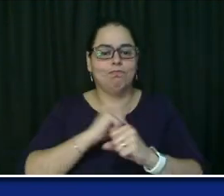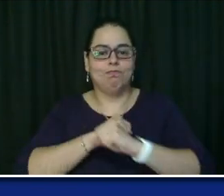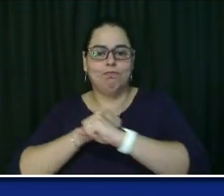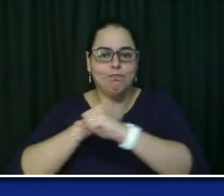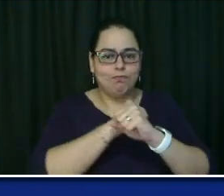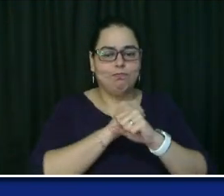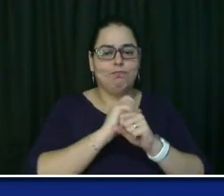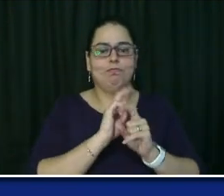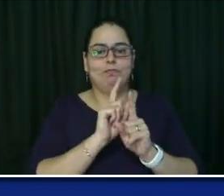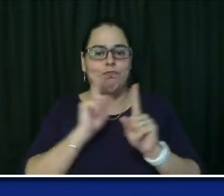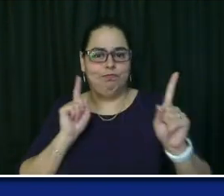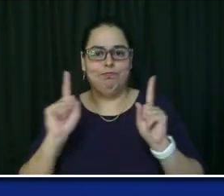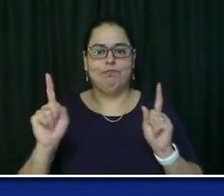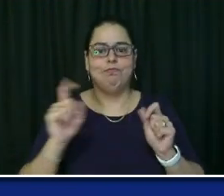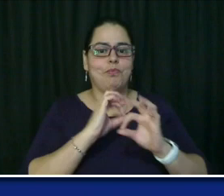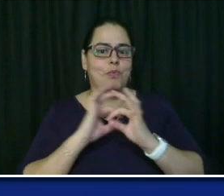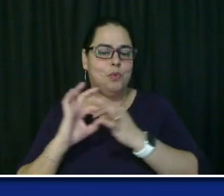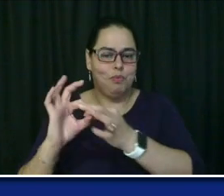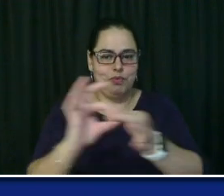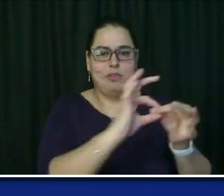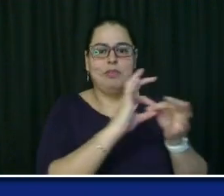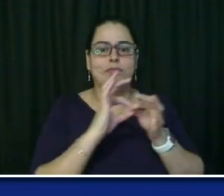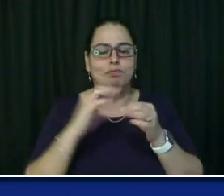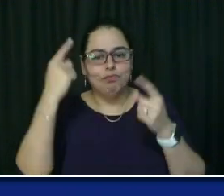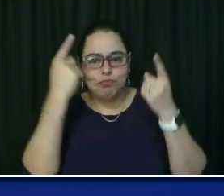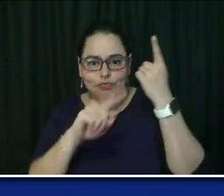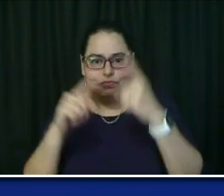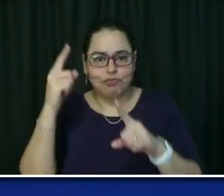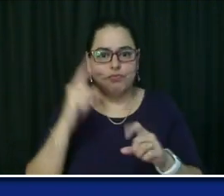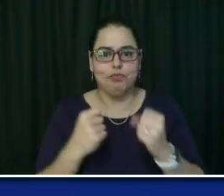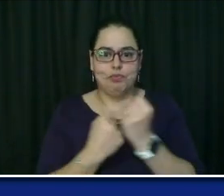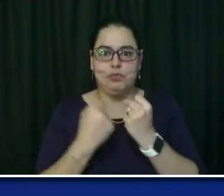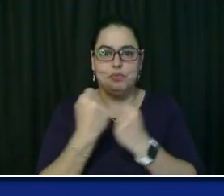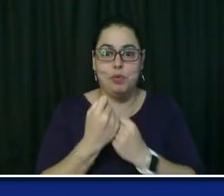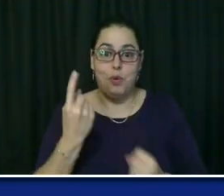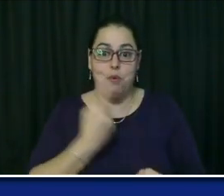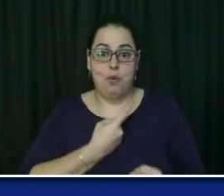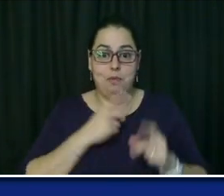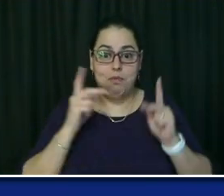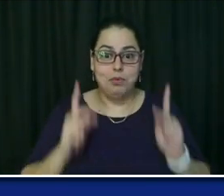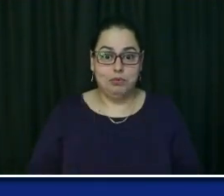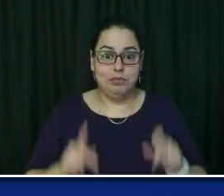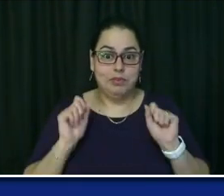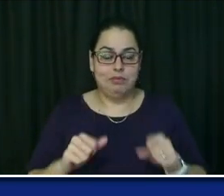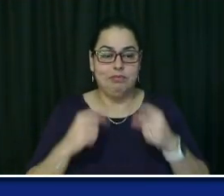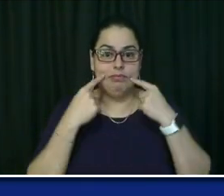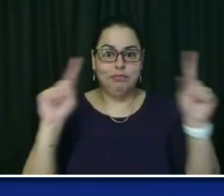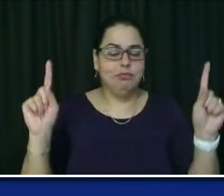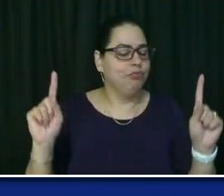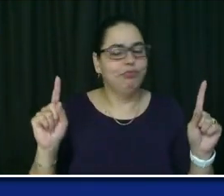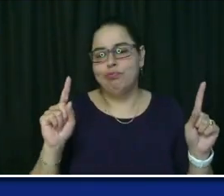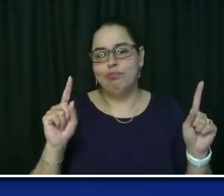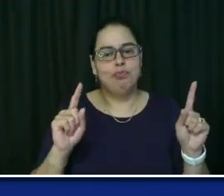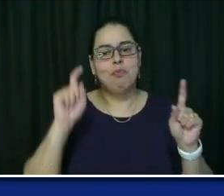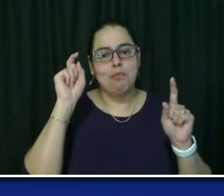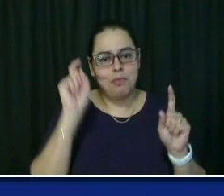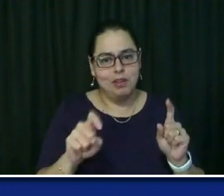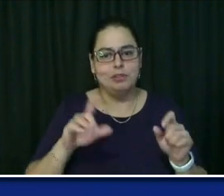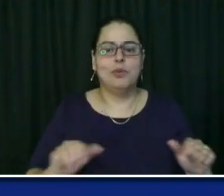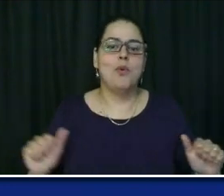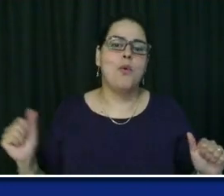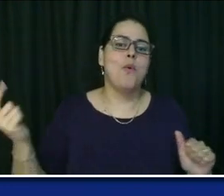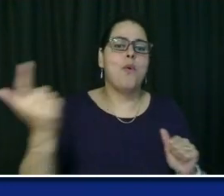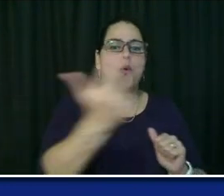across the board. You have to work closely with the medical community, the hospitals. You have to work closely with the nursing homes. You have to work closely with